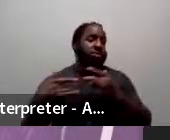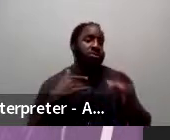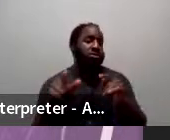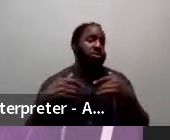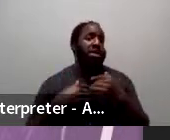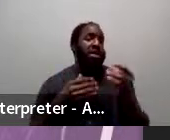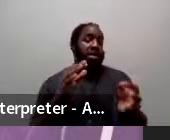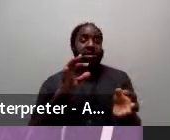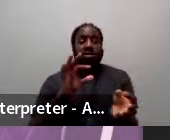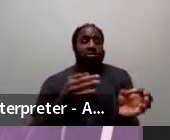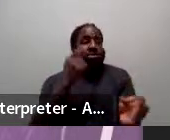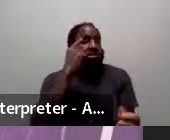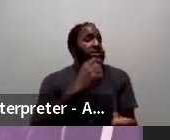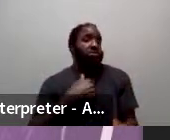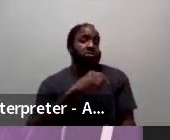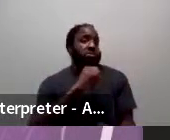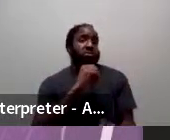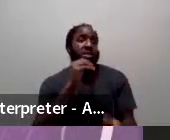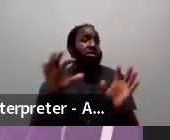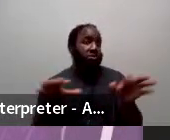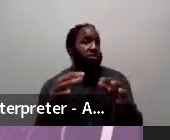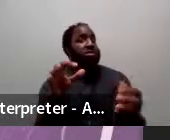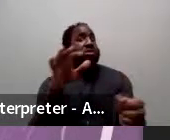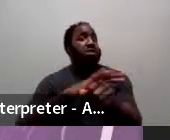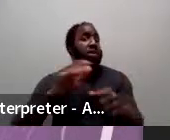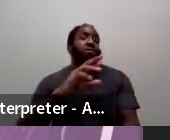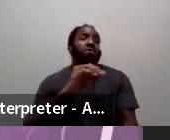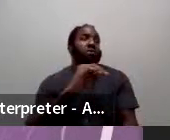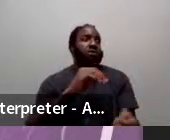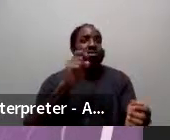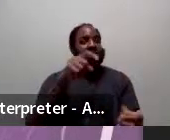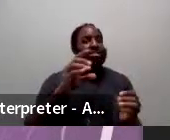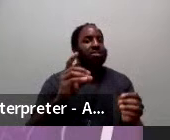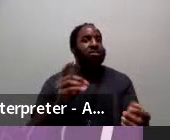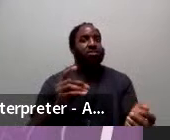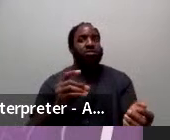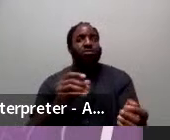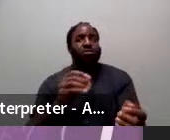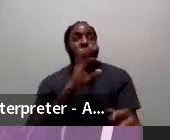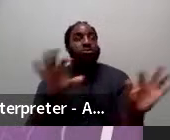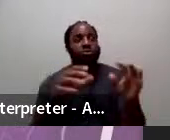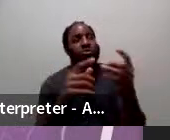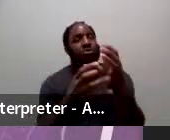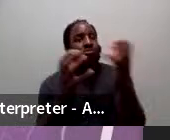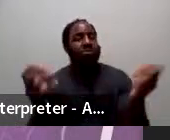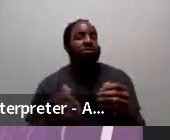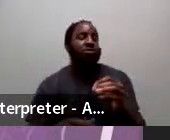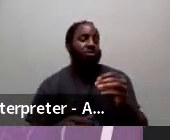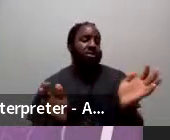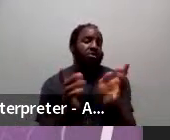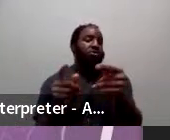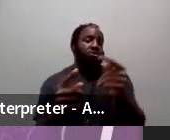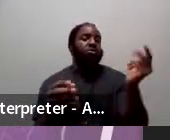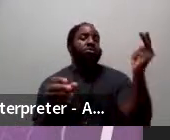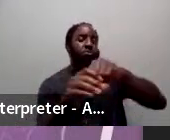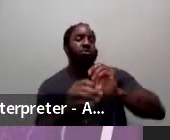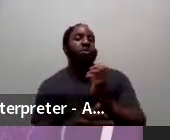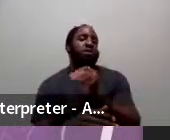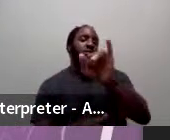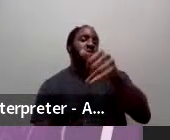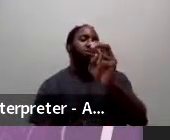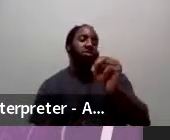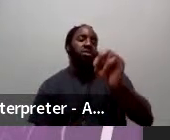doing enough or you think we're doing too much, we encourage you to reach out. But again, we also encourage you to take part in our January 9th scoping hearing, which is really